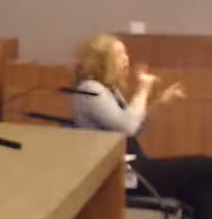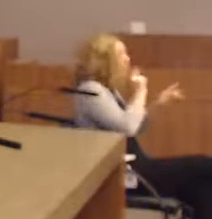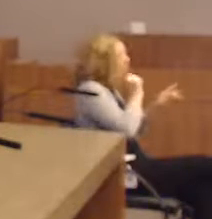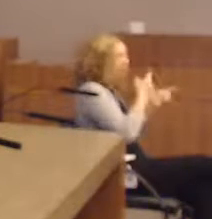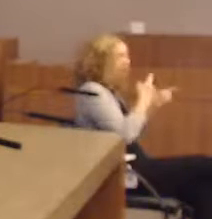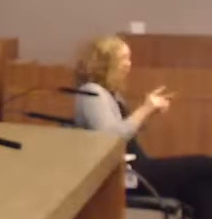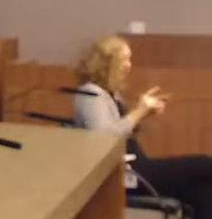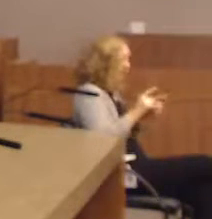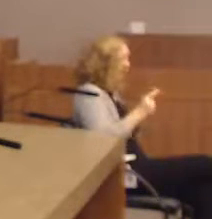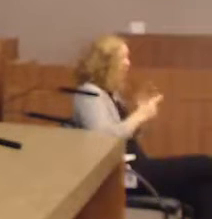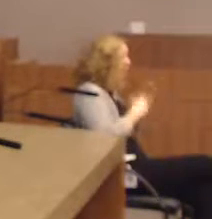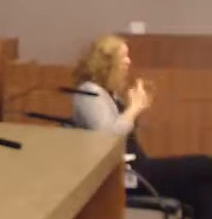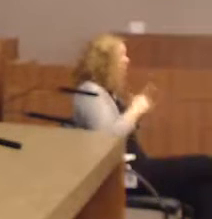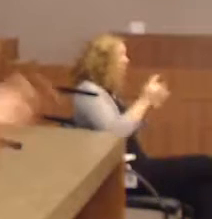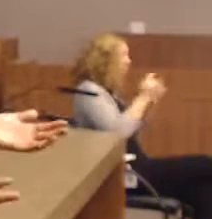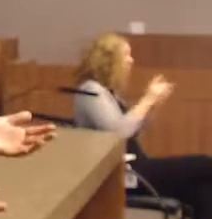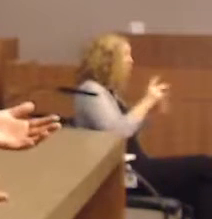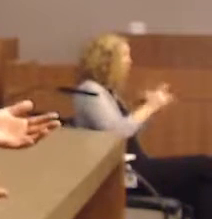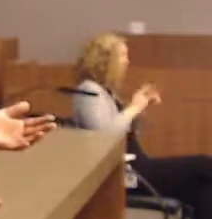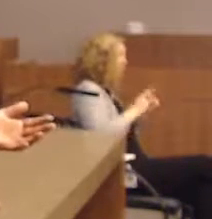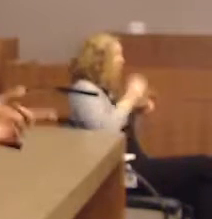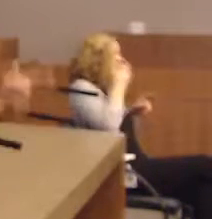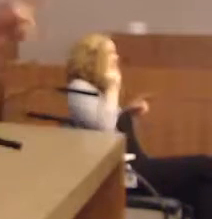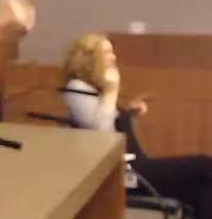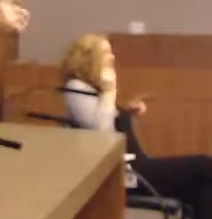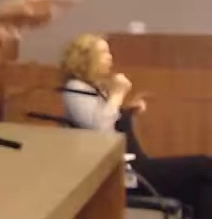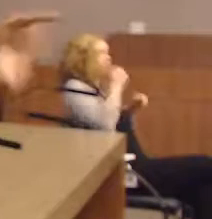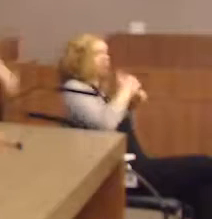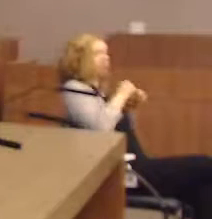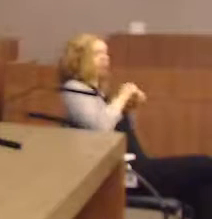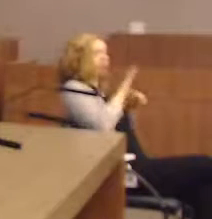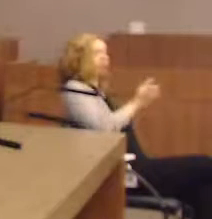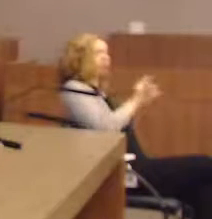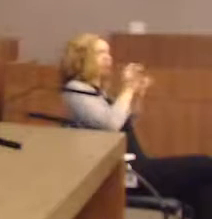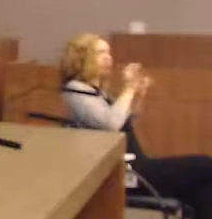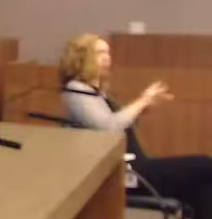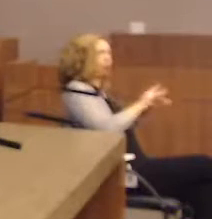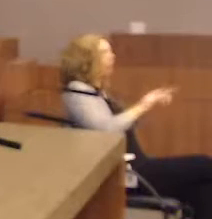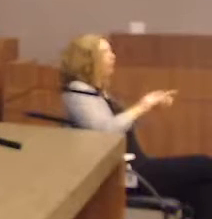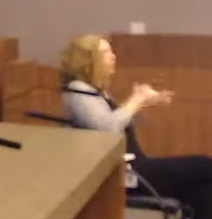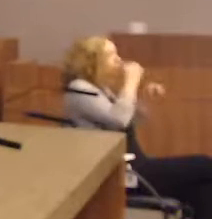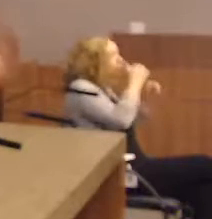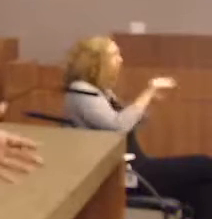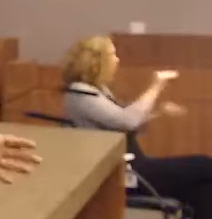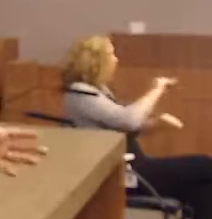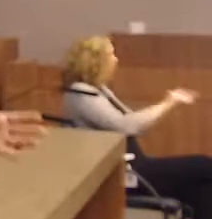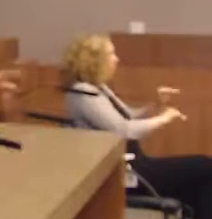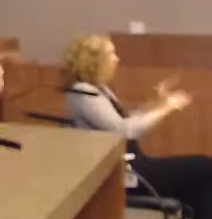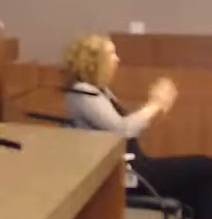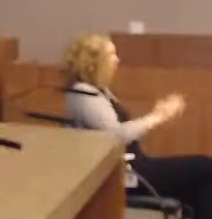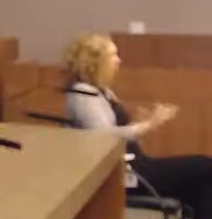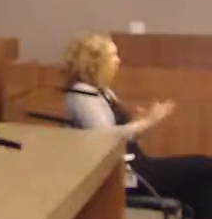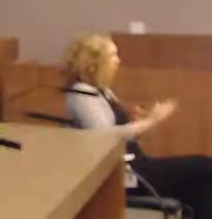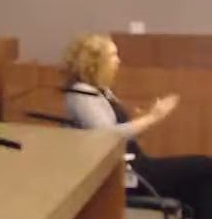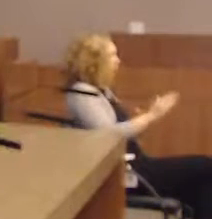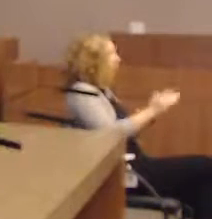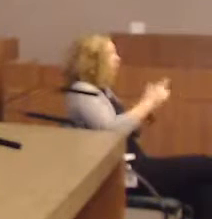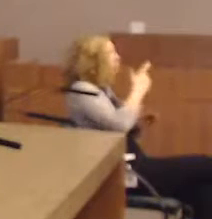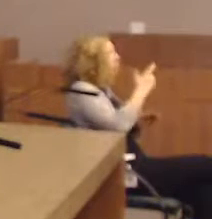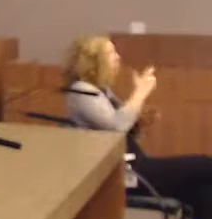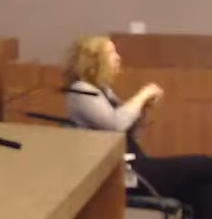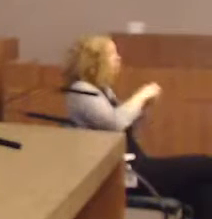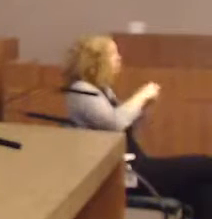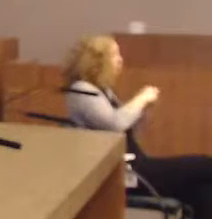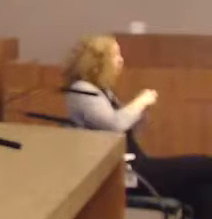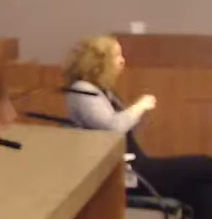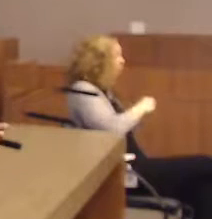So sometimes when trauma victims recall their trauma, they recall it in the wrong order. And the problem is, if they recall it in the wrong